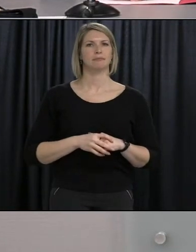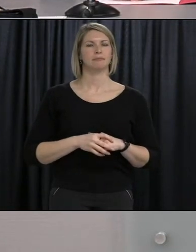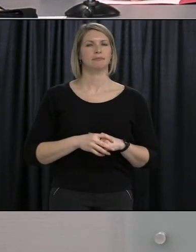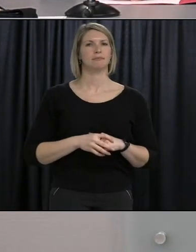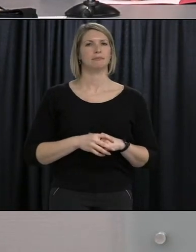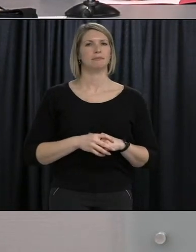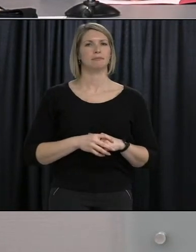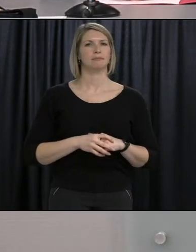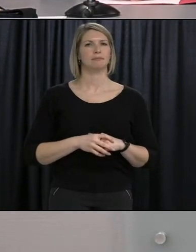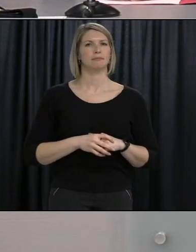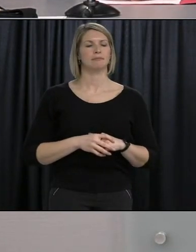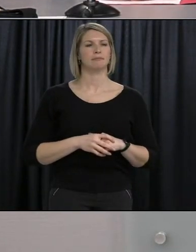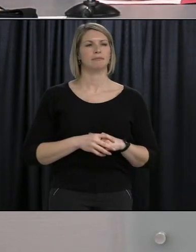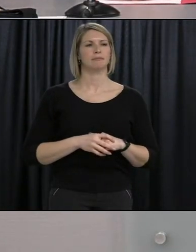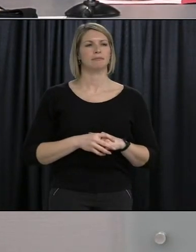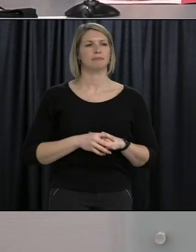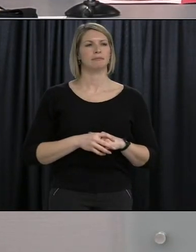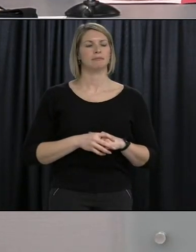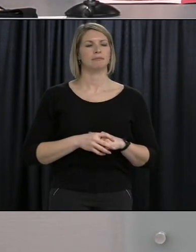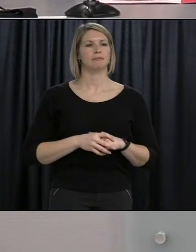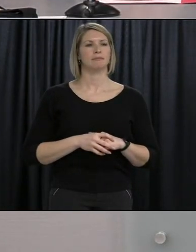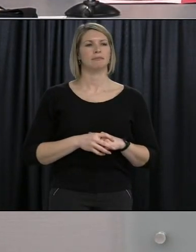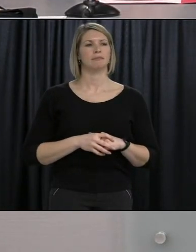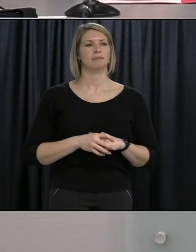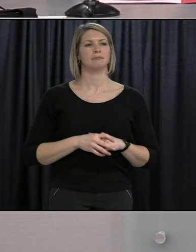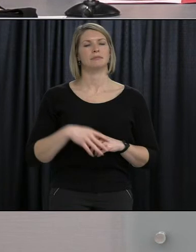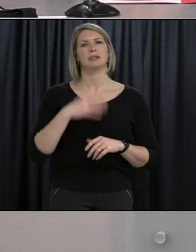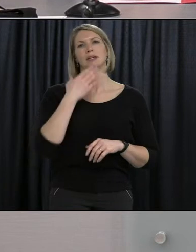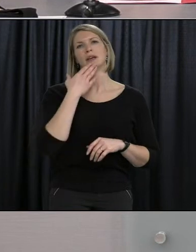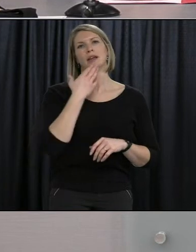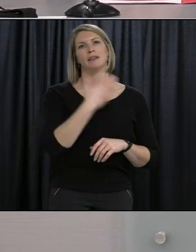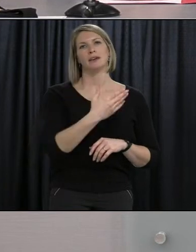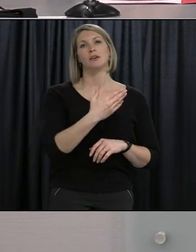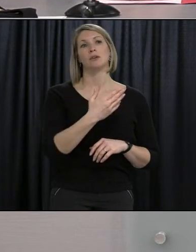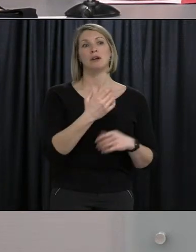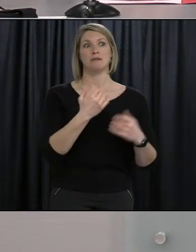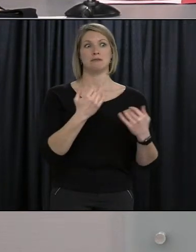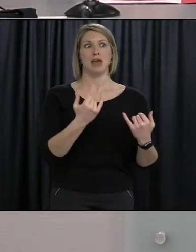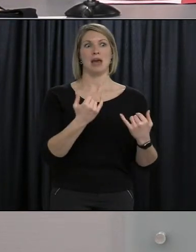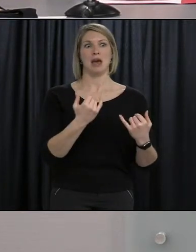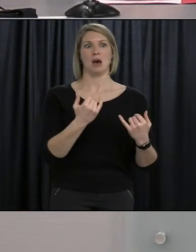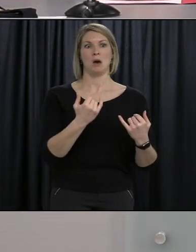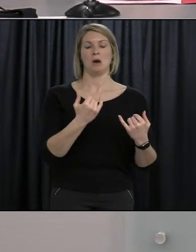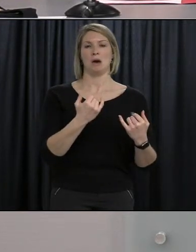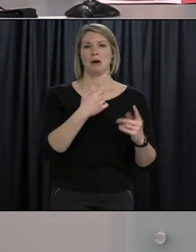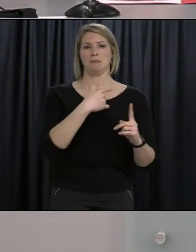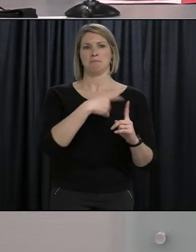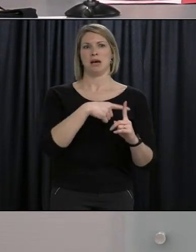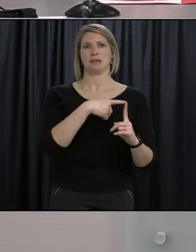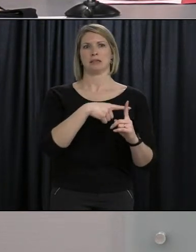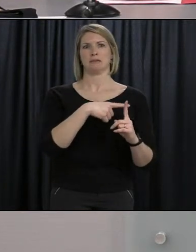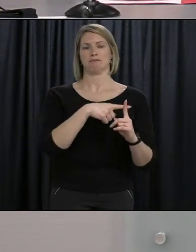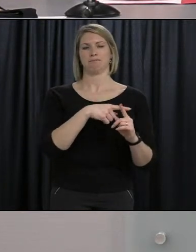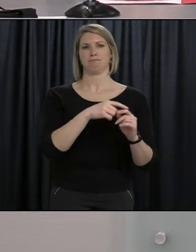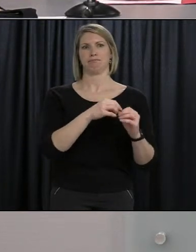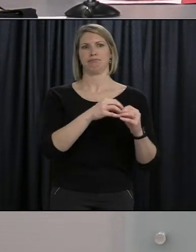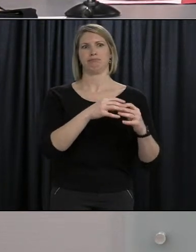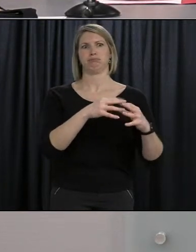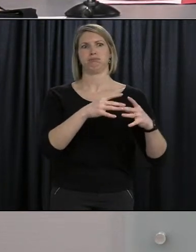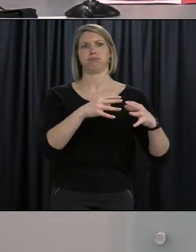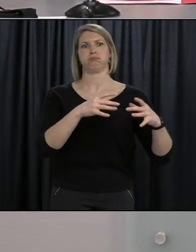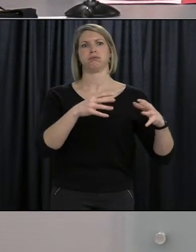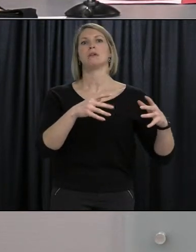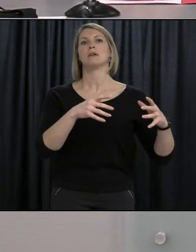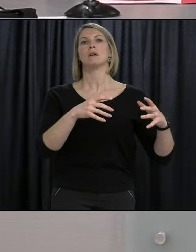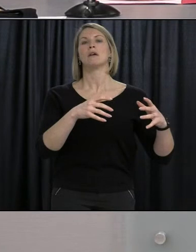Thank you. Now that so many cases are coming, I guess, to light here, and we've seen the restrictions put in place, what impact